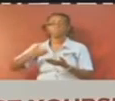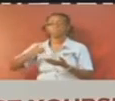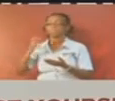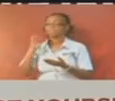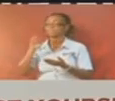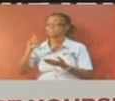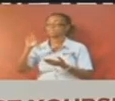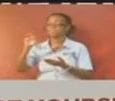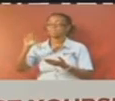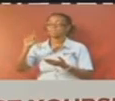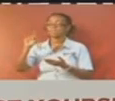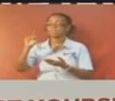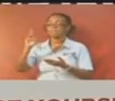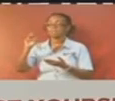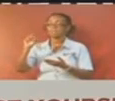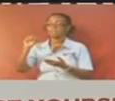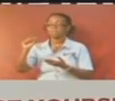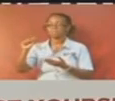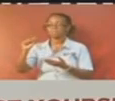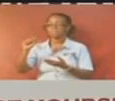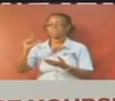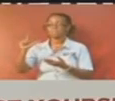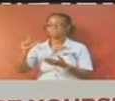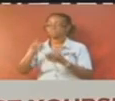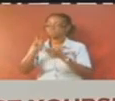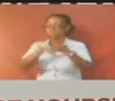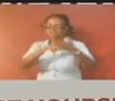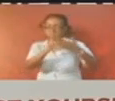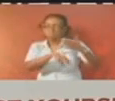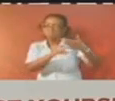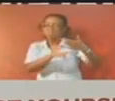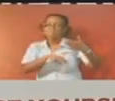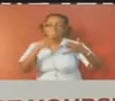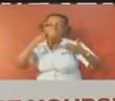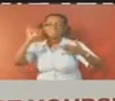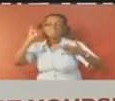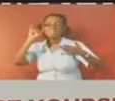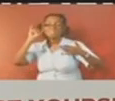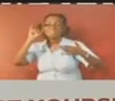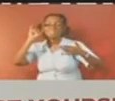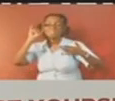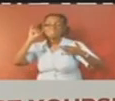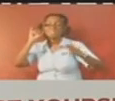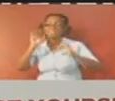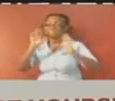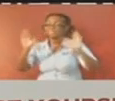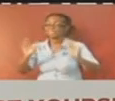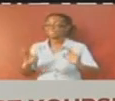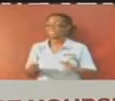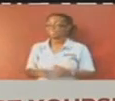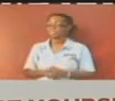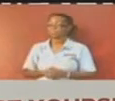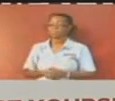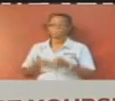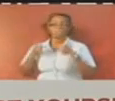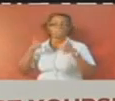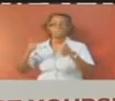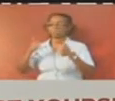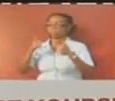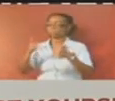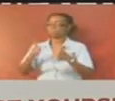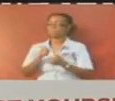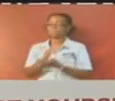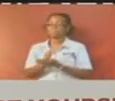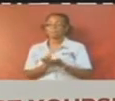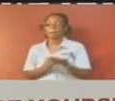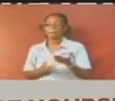ranks now. This was in the context of some dangerous statements being made by the